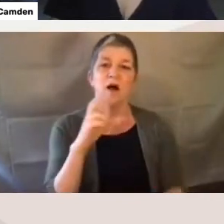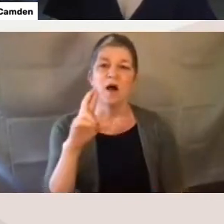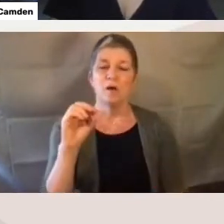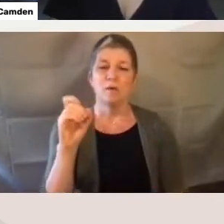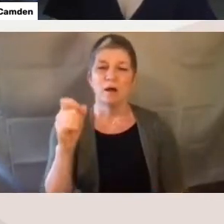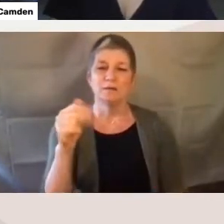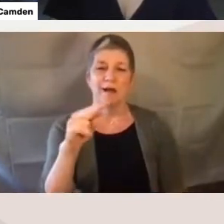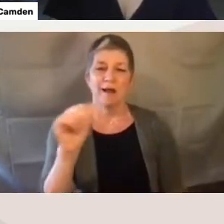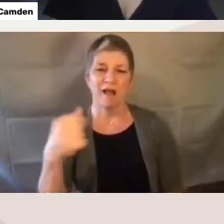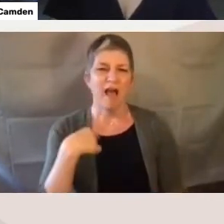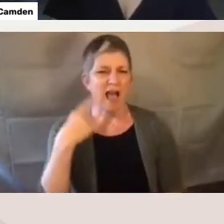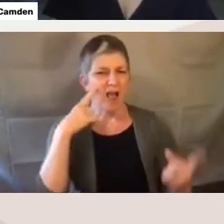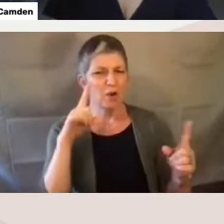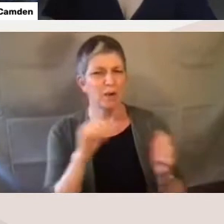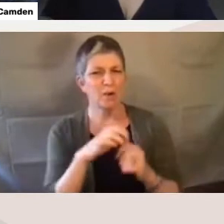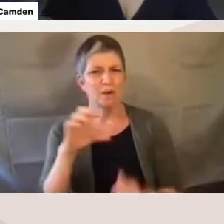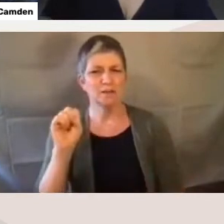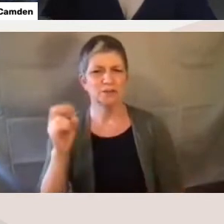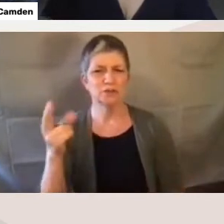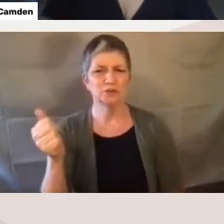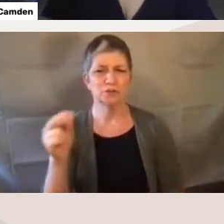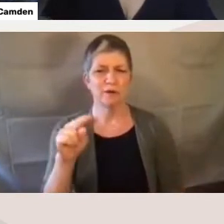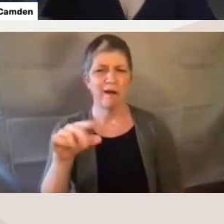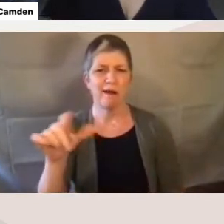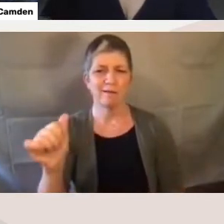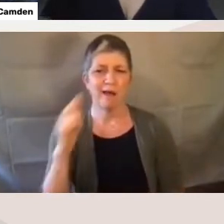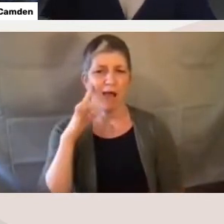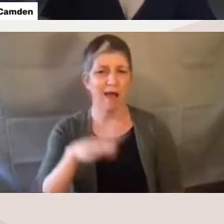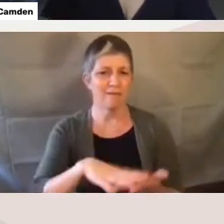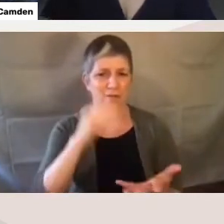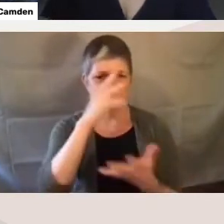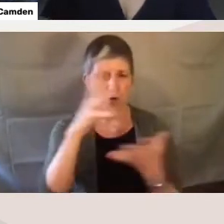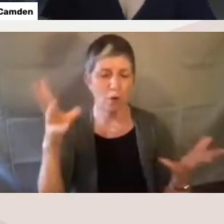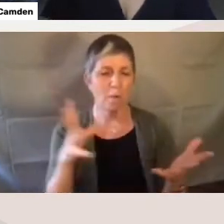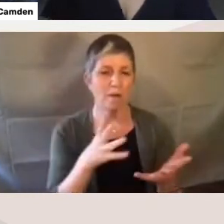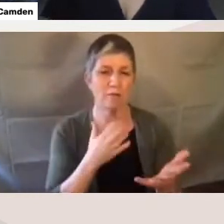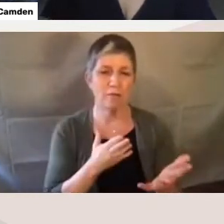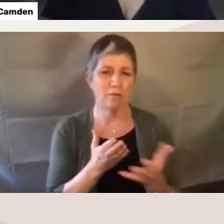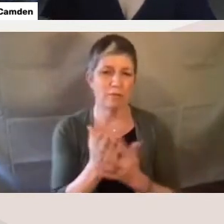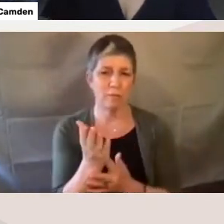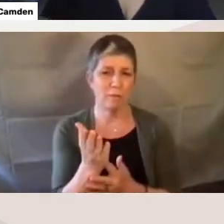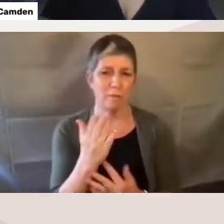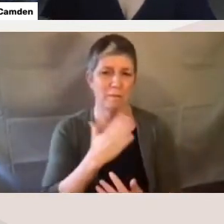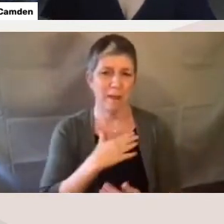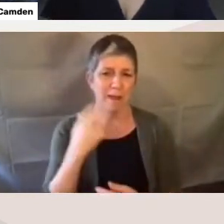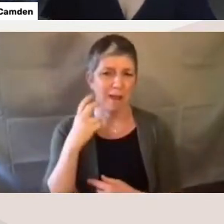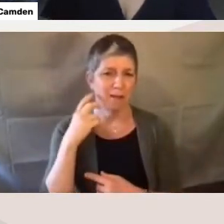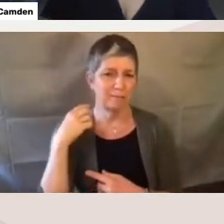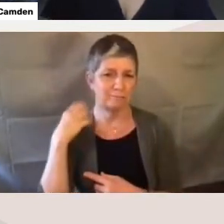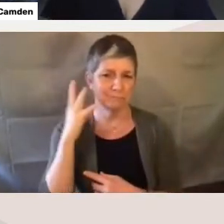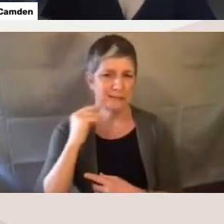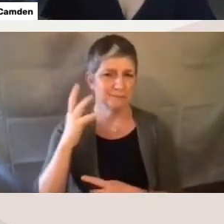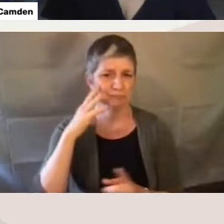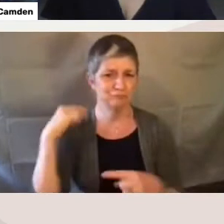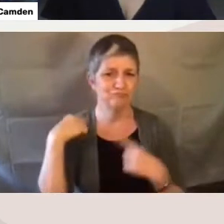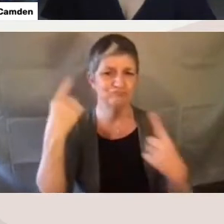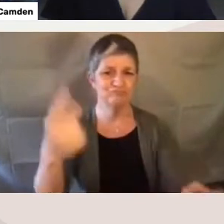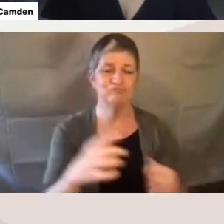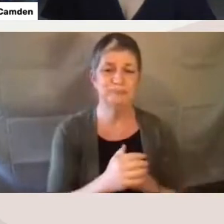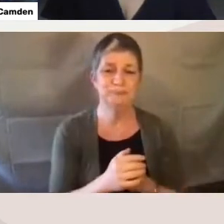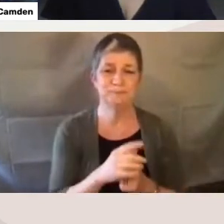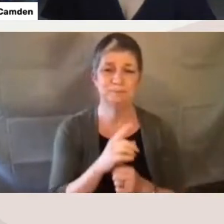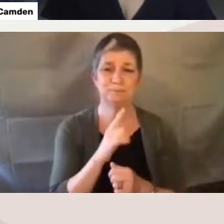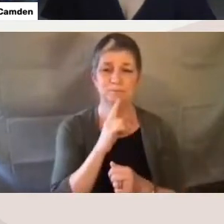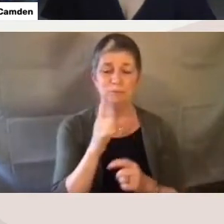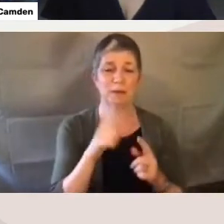well. I've learned so much going through this journey. I'm I feel like I've gone from